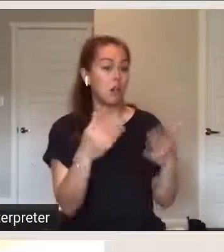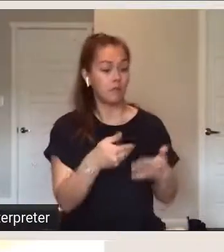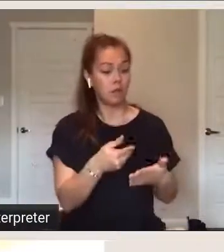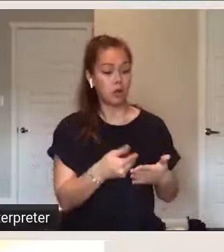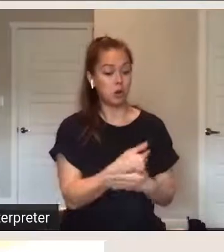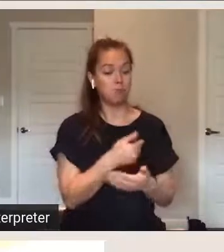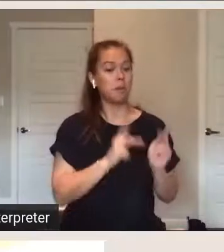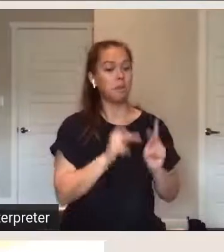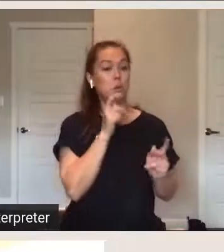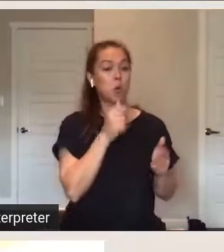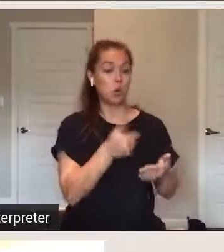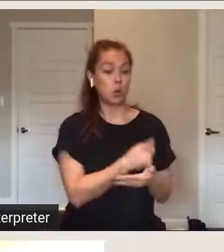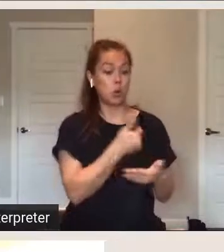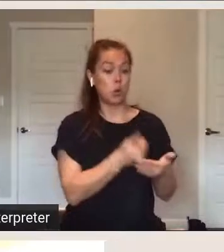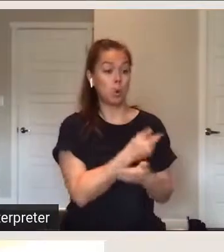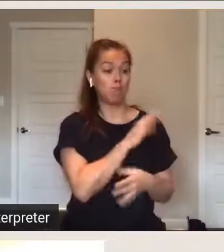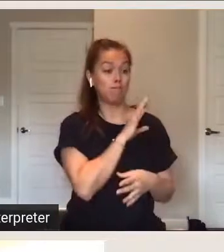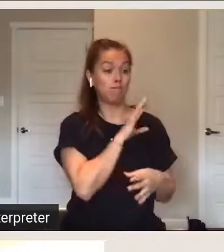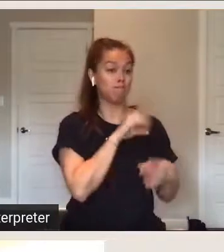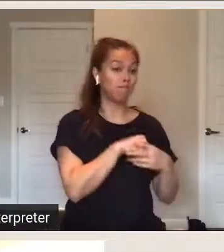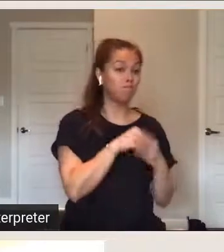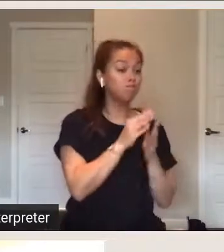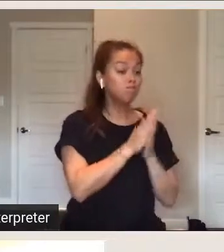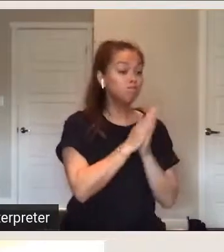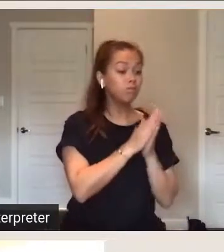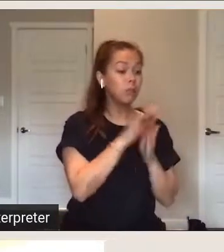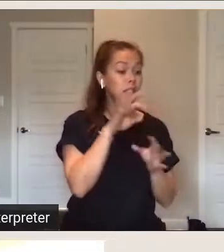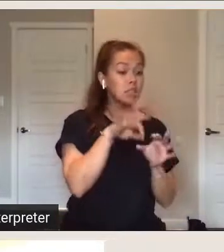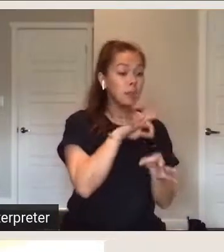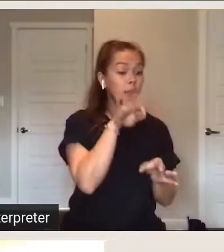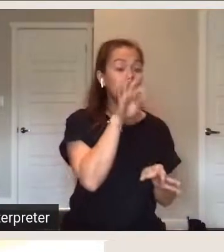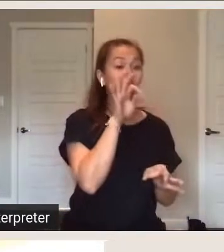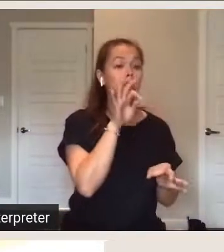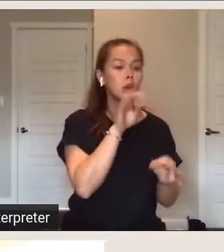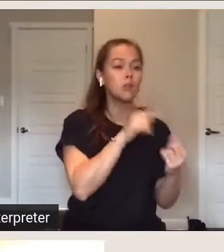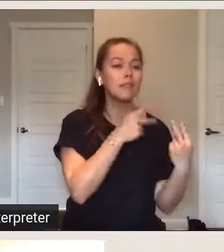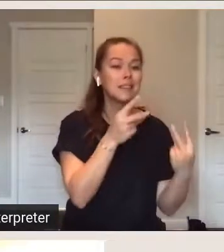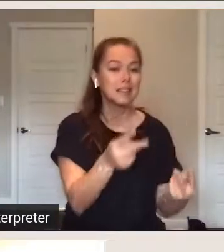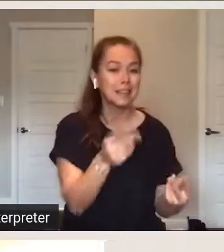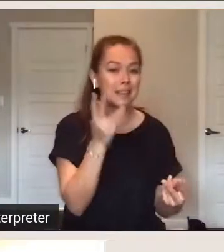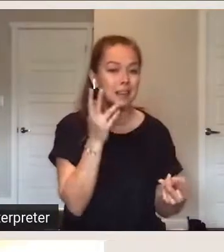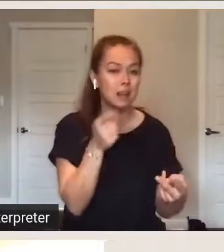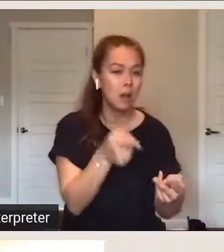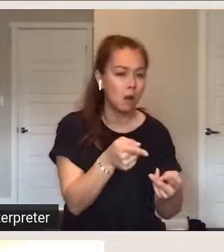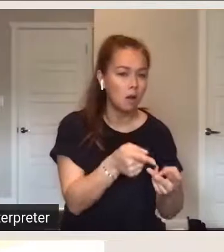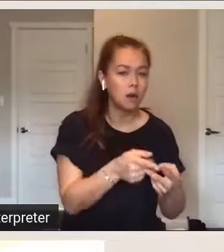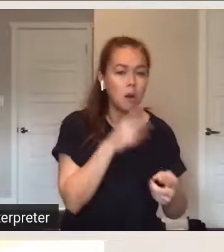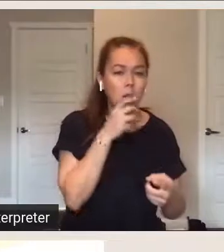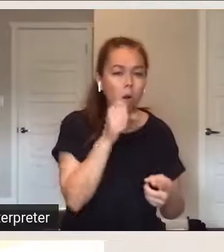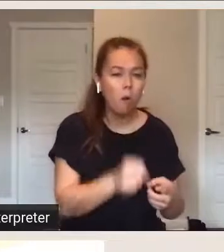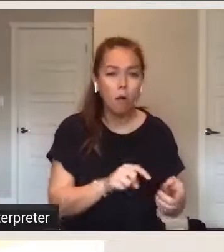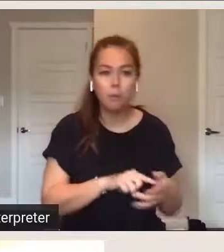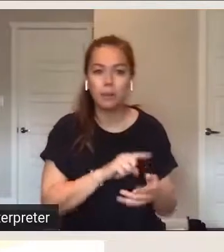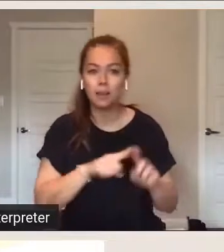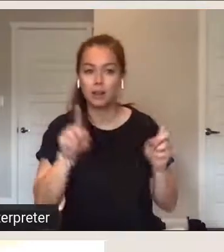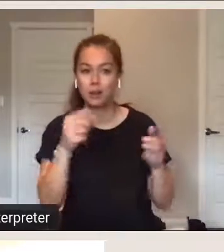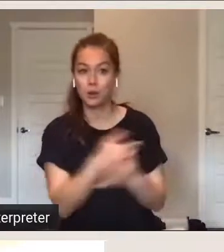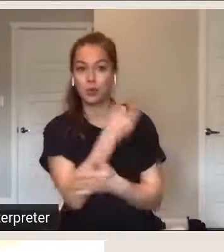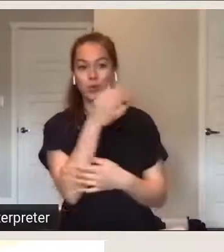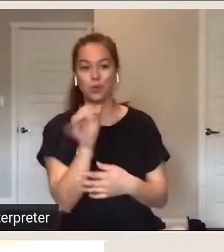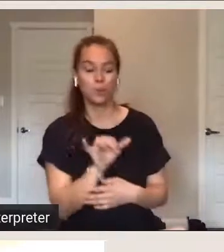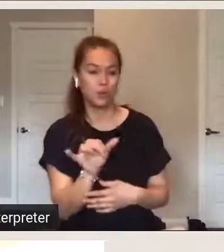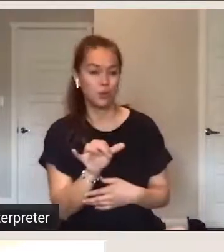for something, which made me curious about it. But more than that, I think it was like the geography and the landscape that I'm